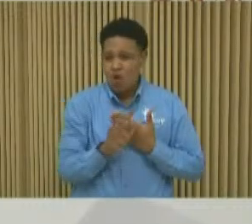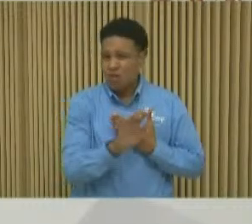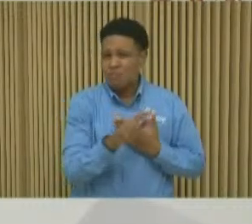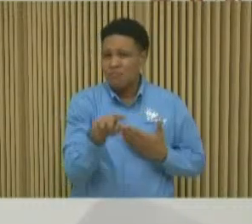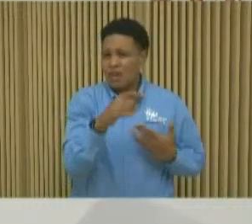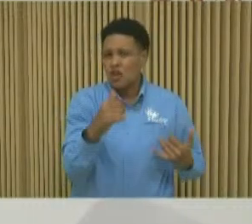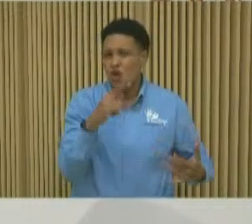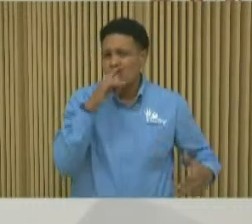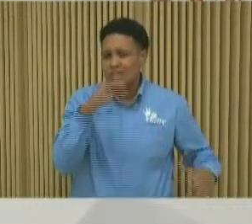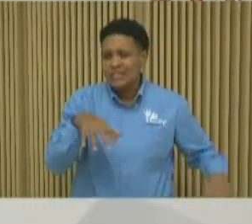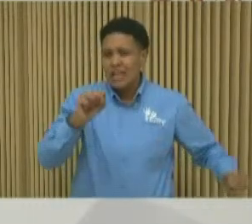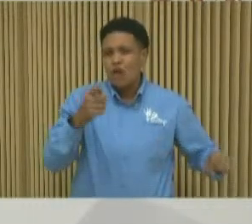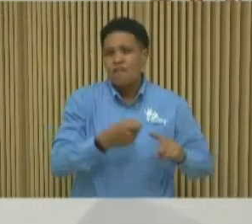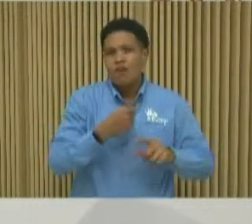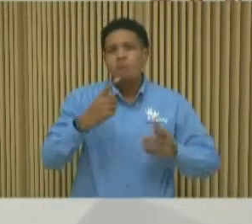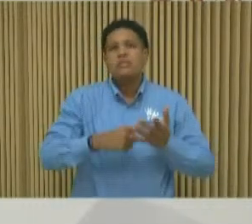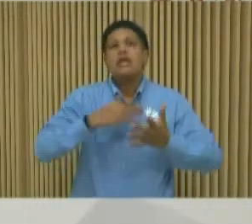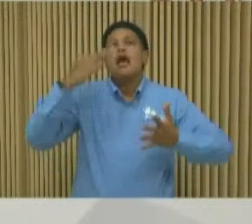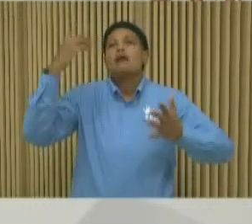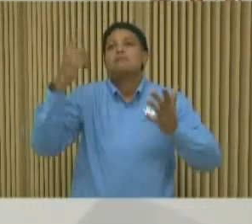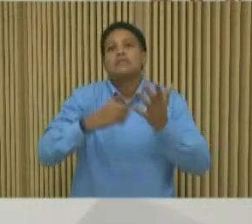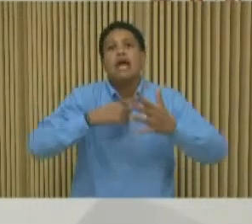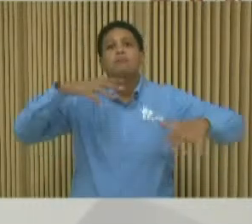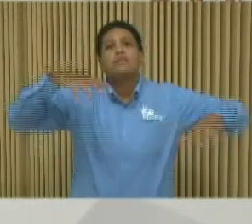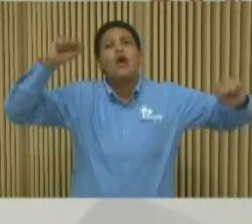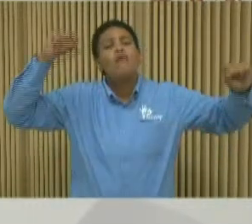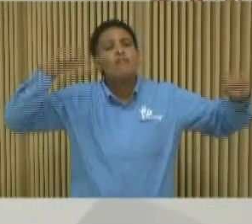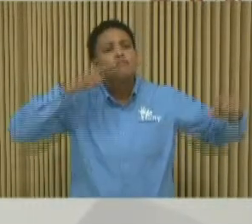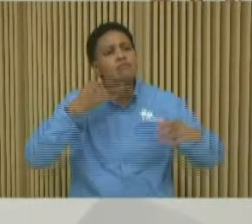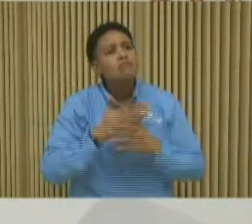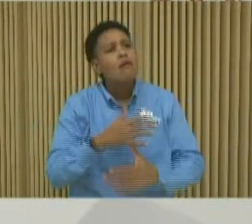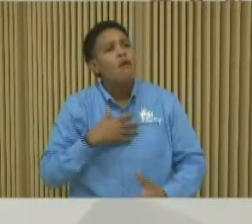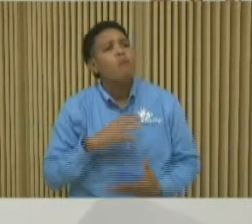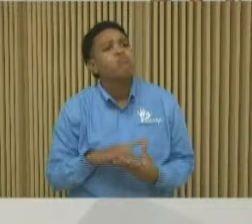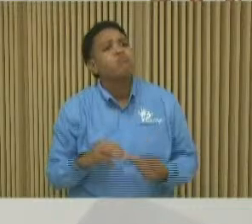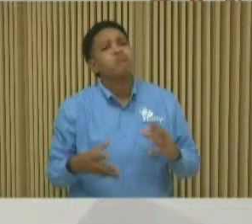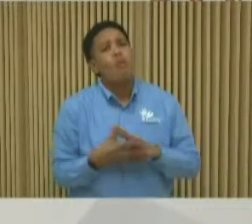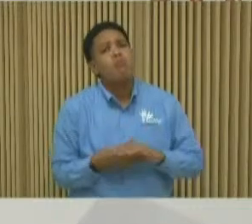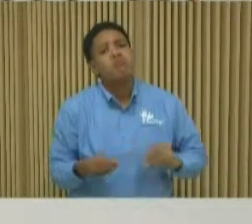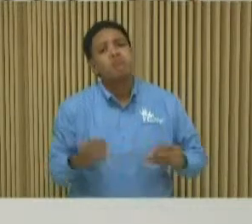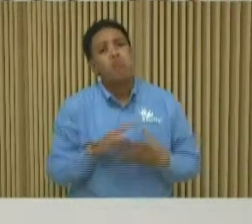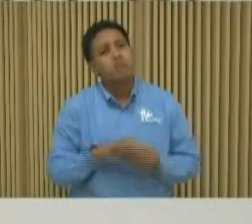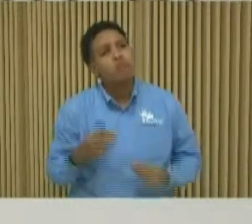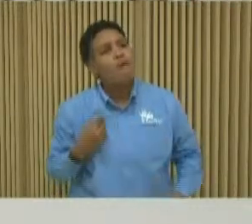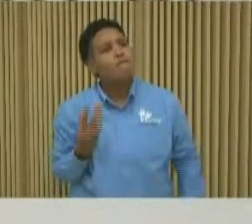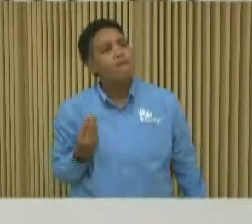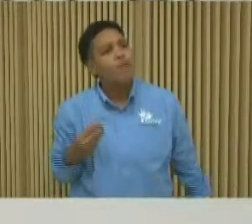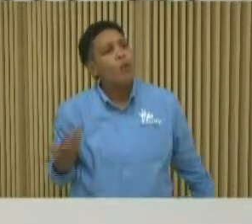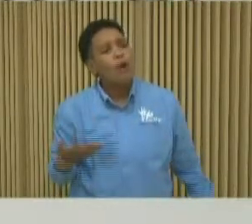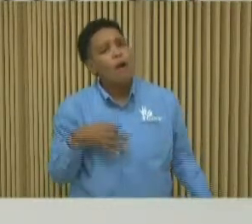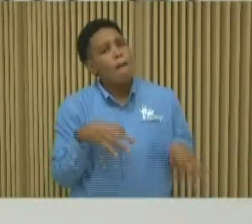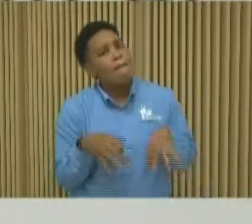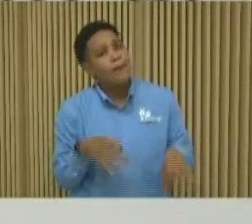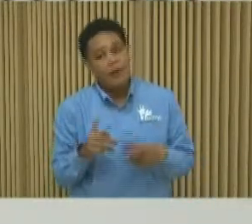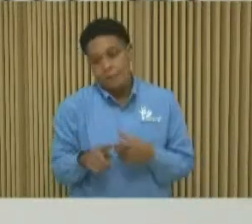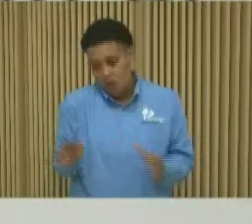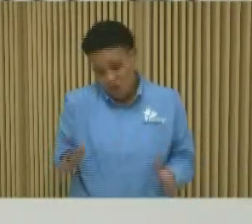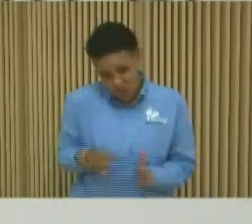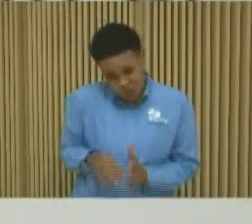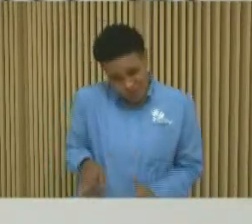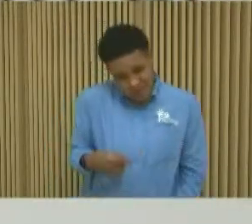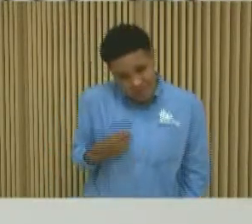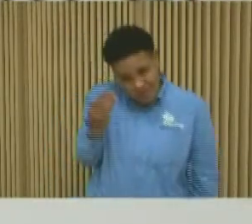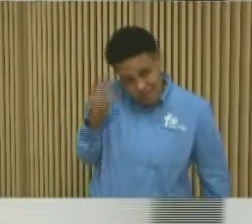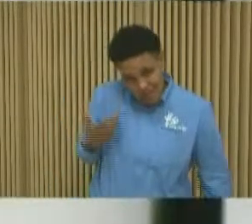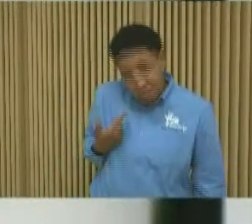now take over from time to time and share their experiences and encourage the students who are part of the program.